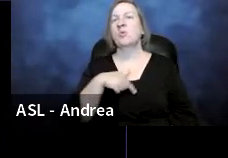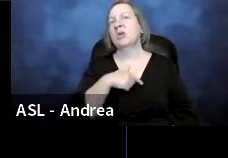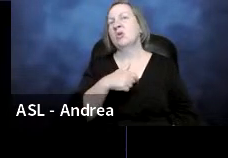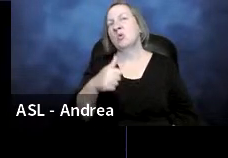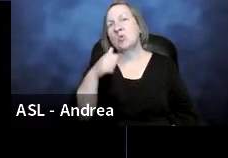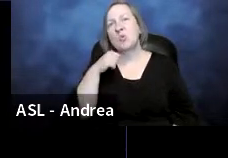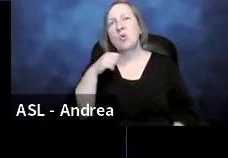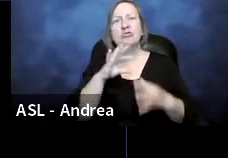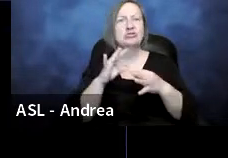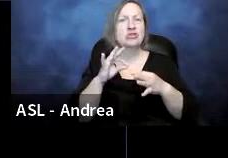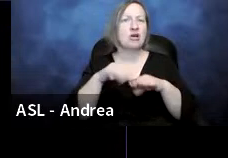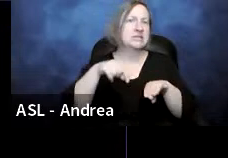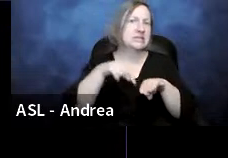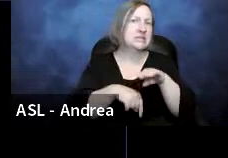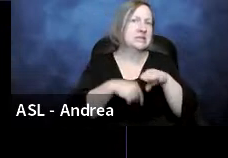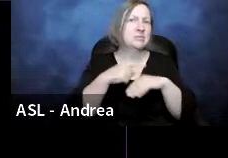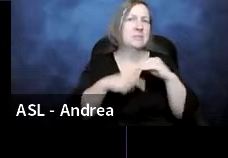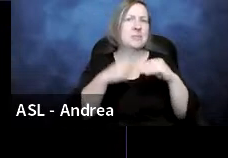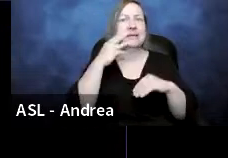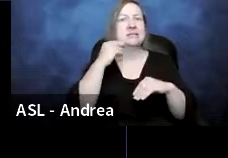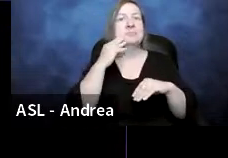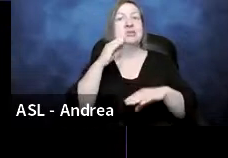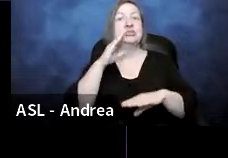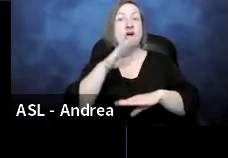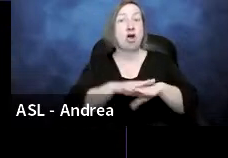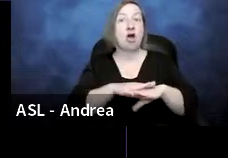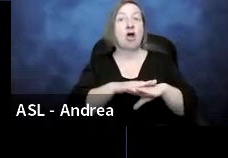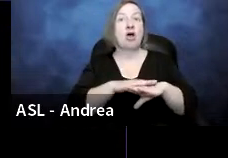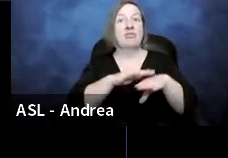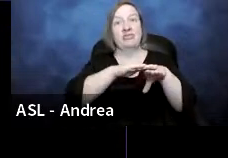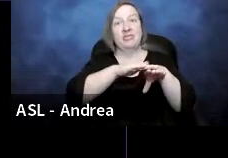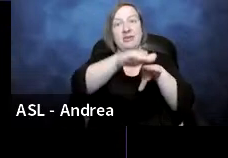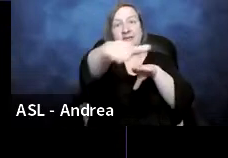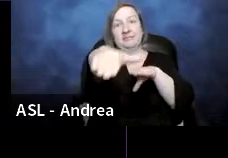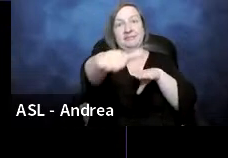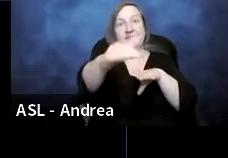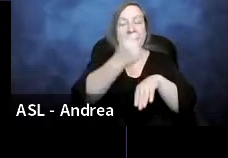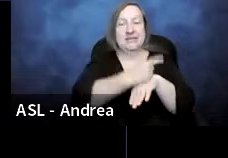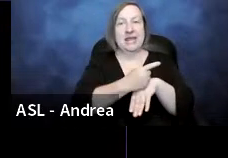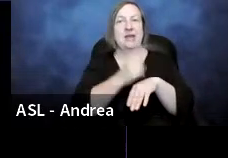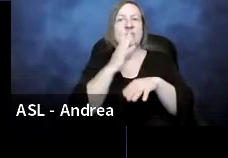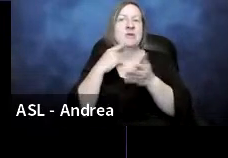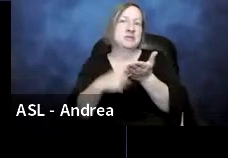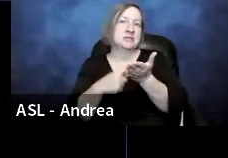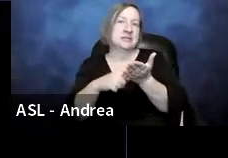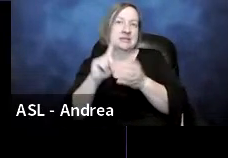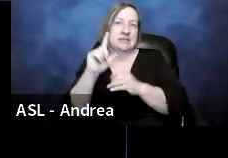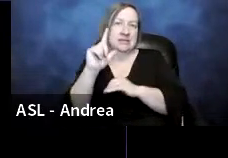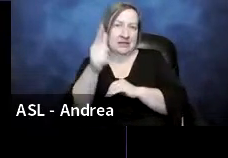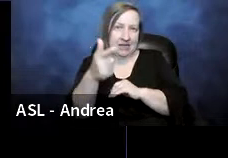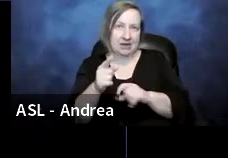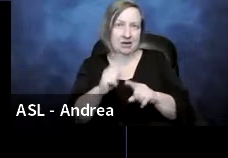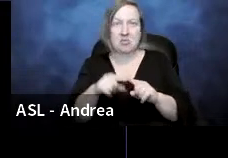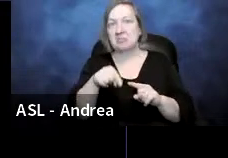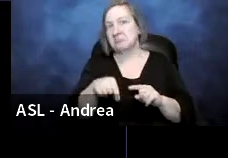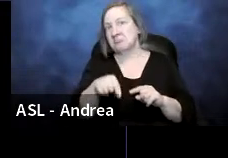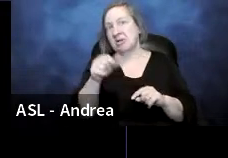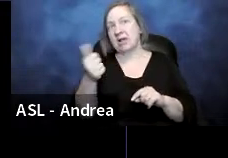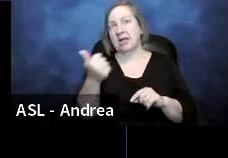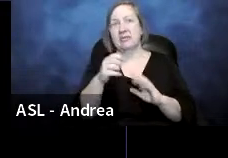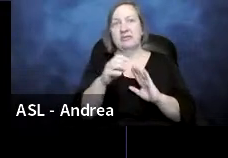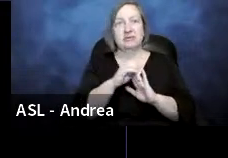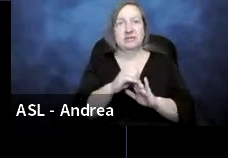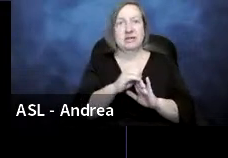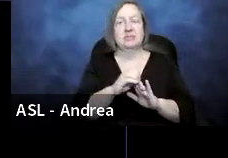We won't talk in depth about the experience on deck today, as we will cover that more in the future. But this